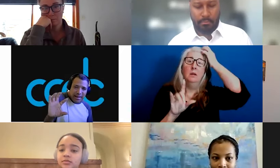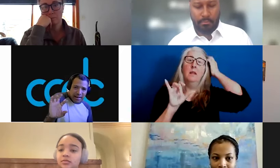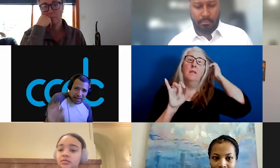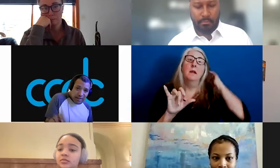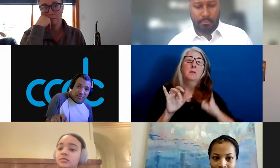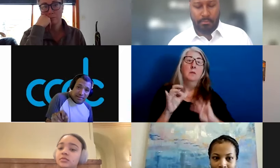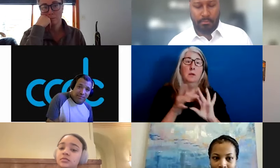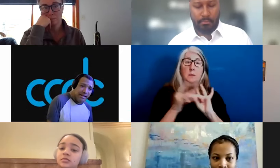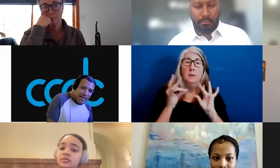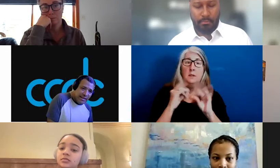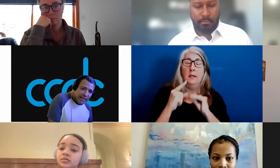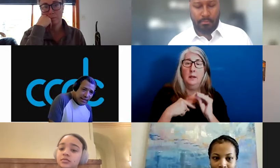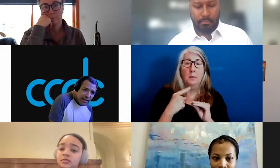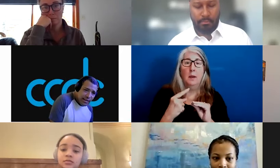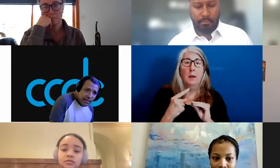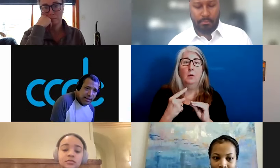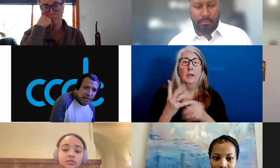about inclusivity.